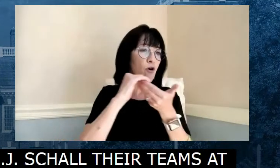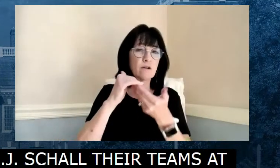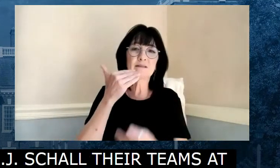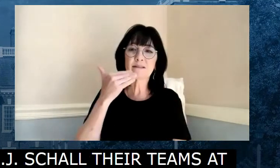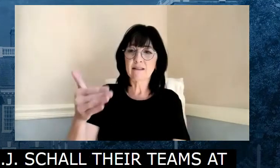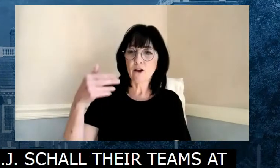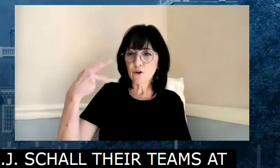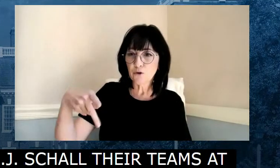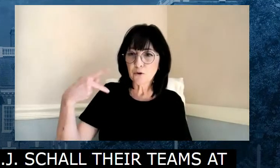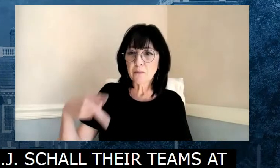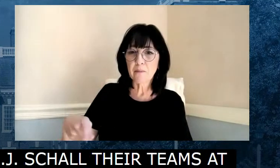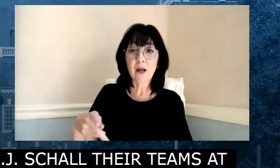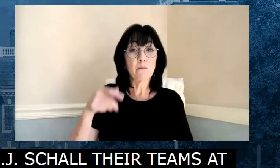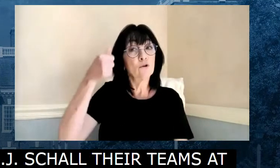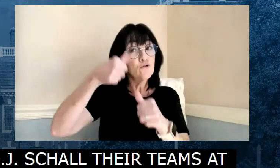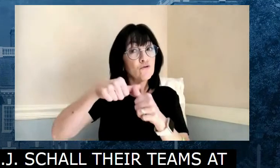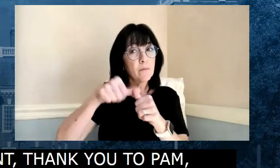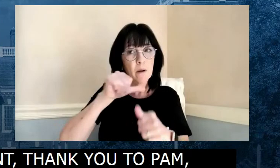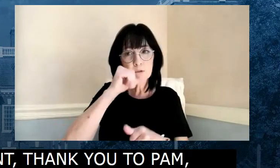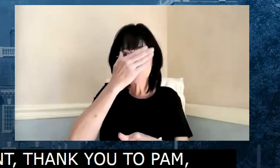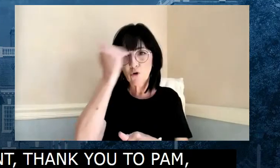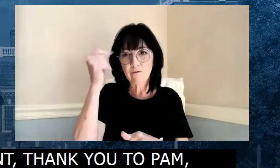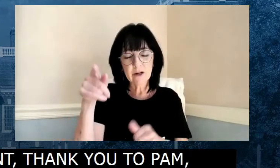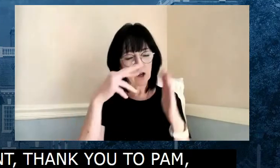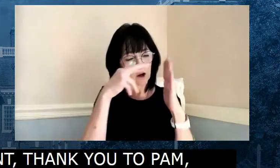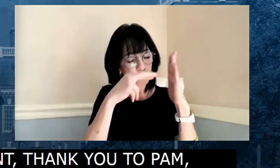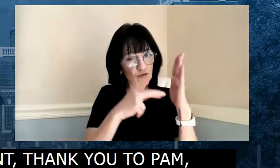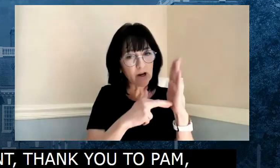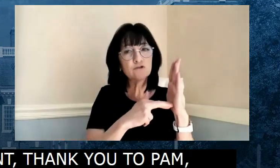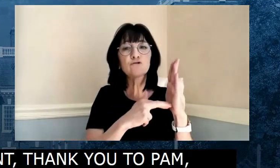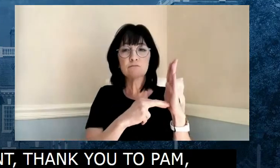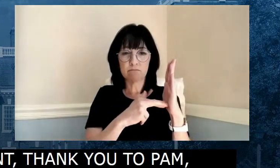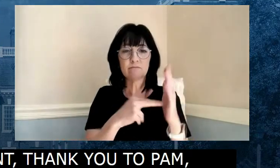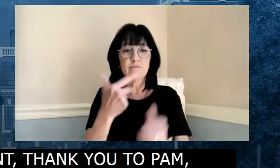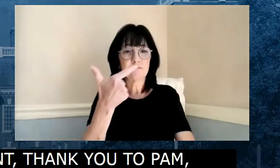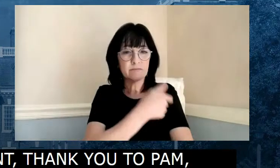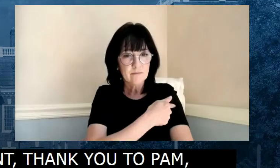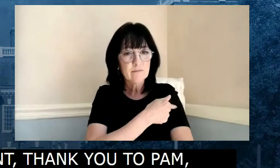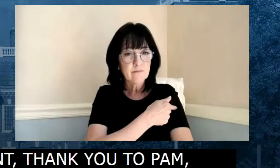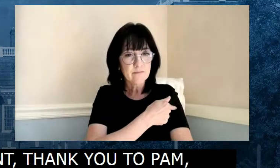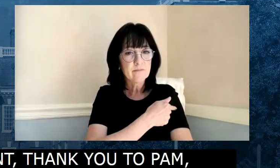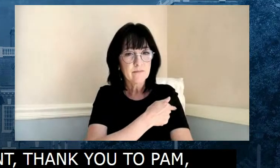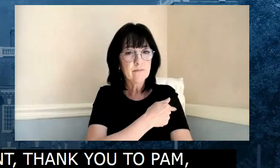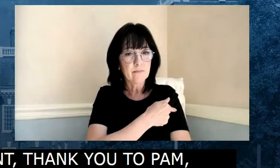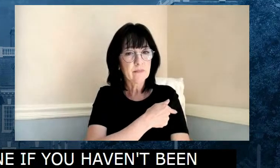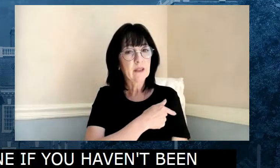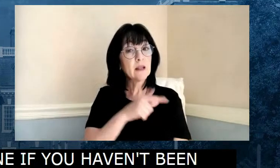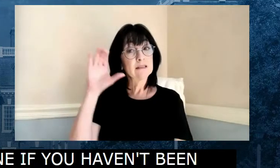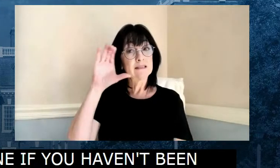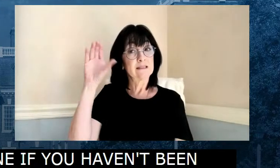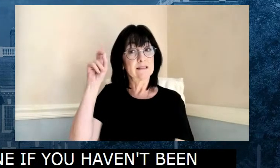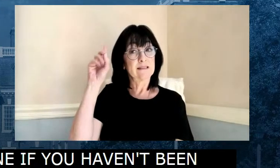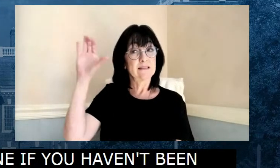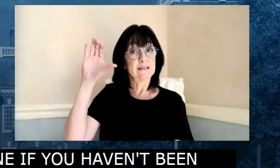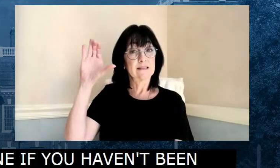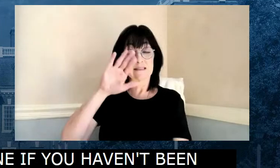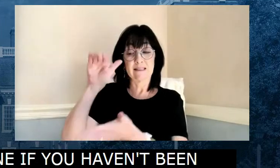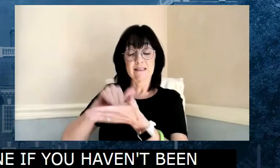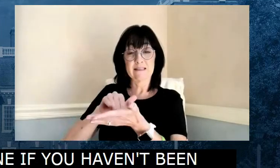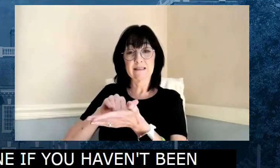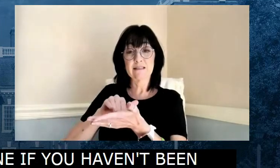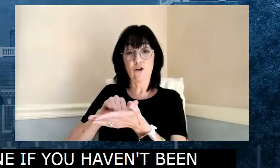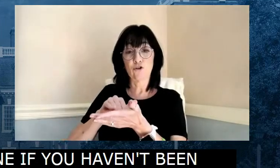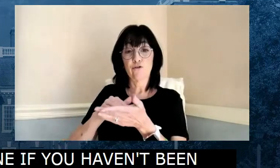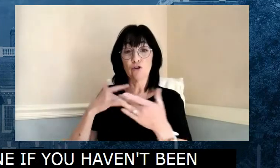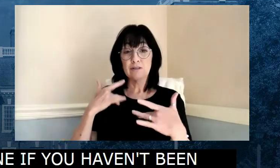to sign up for your vaccine. If you haven't been vaccinated, the CDC tells us that if you're fully